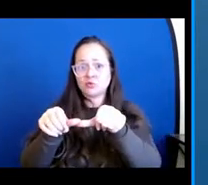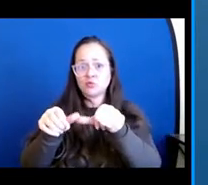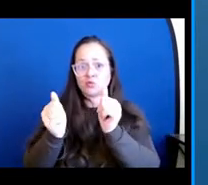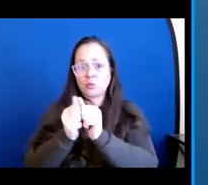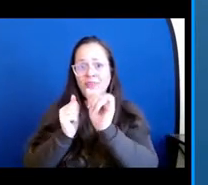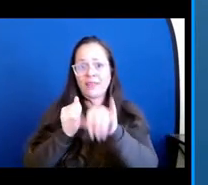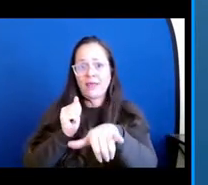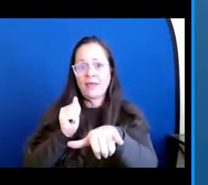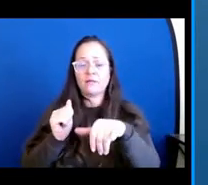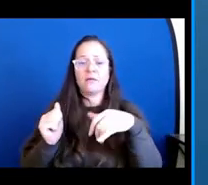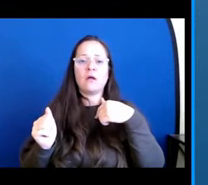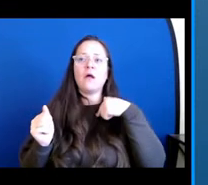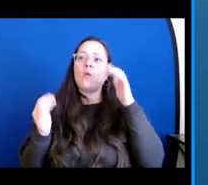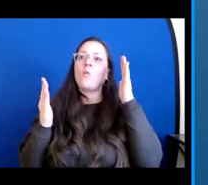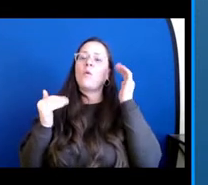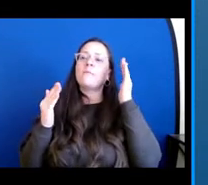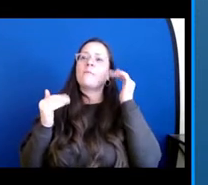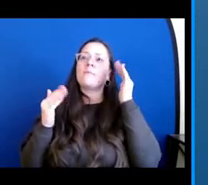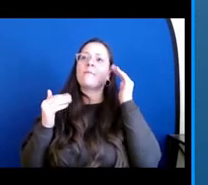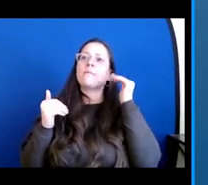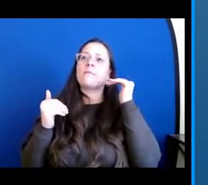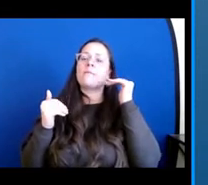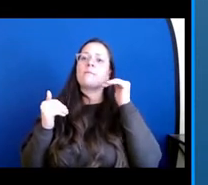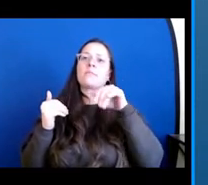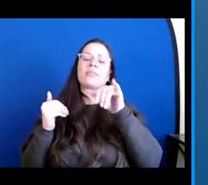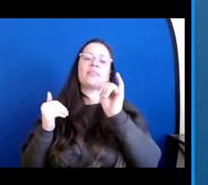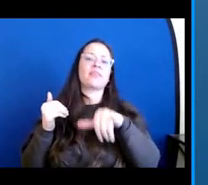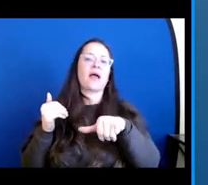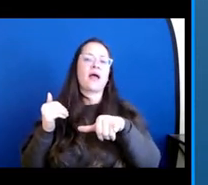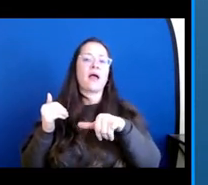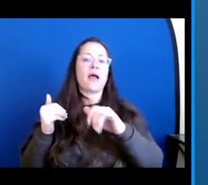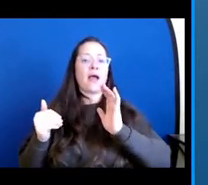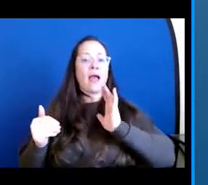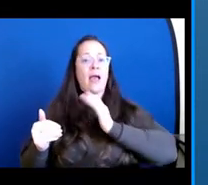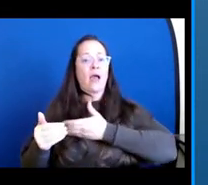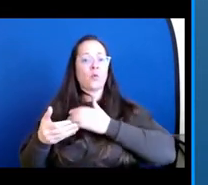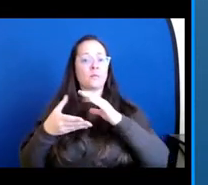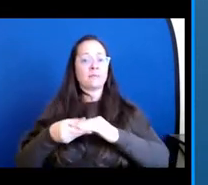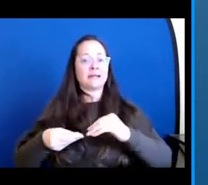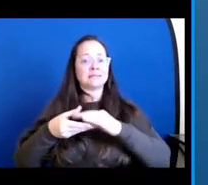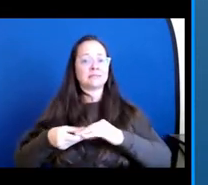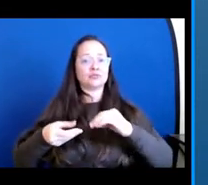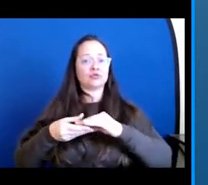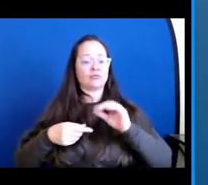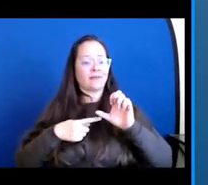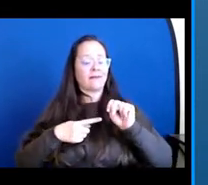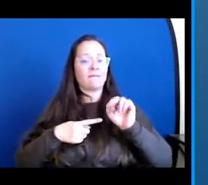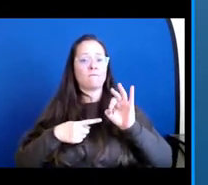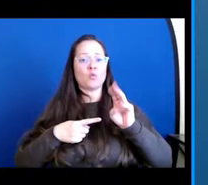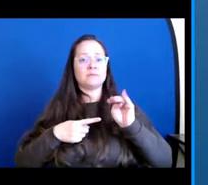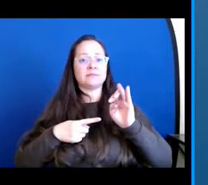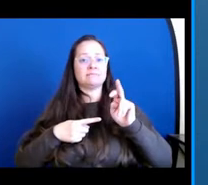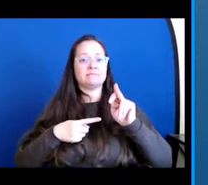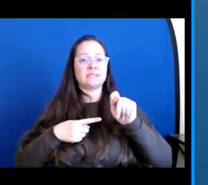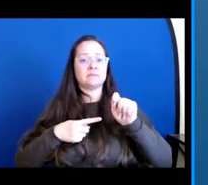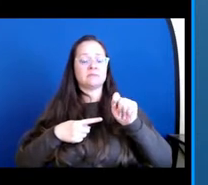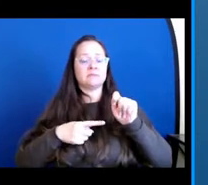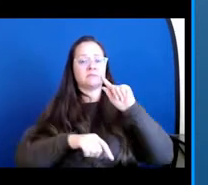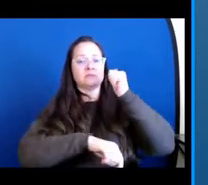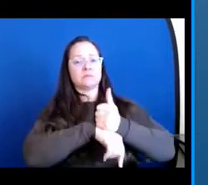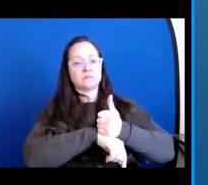that a combination of the message that we sent and the enforcement mechanism we are putting into place will